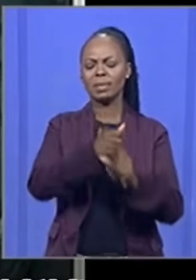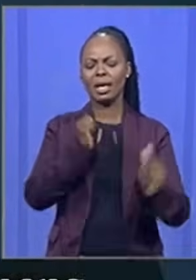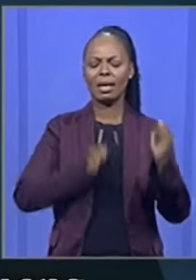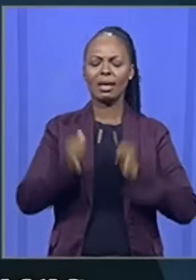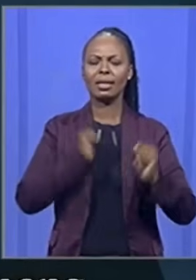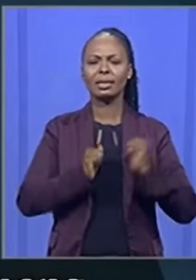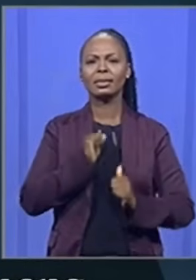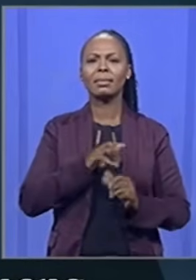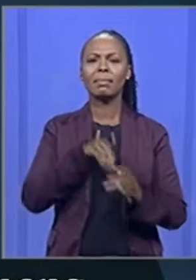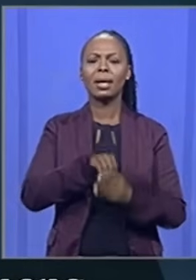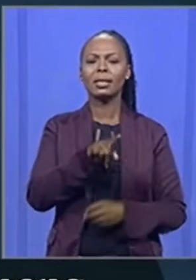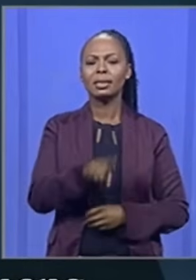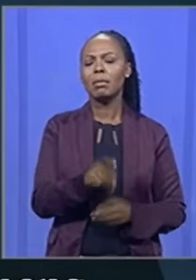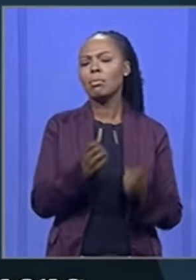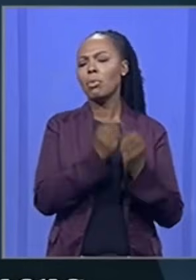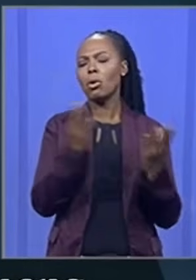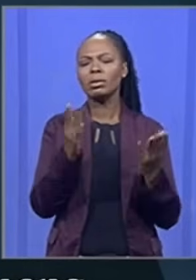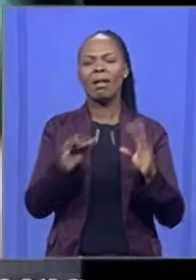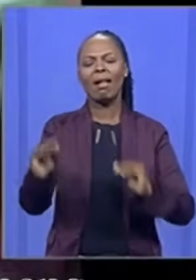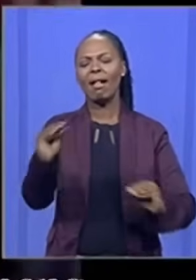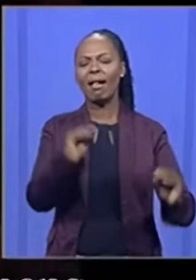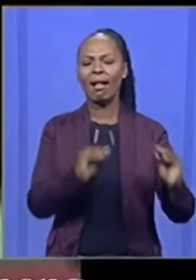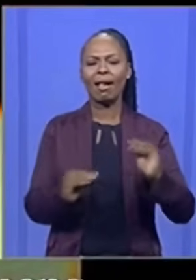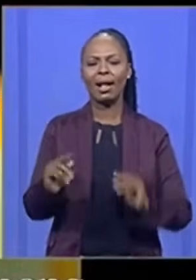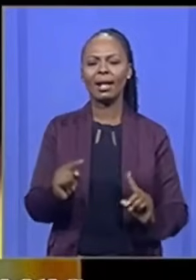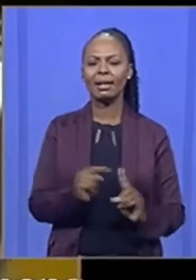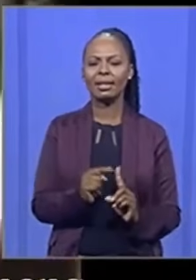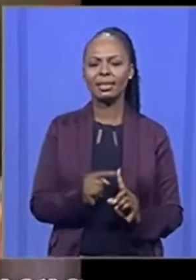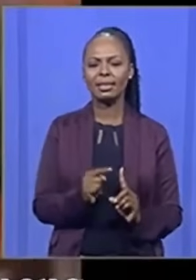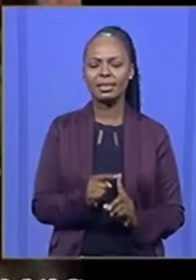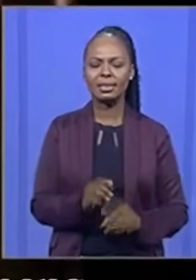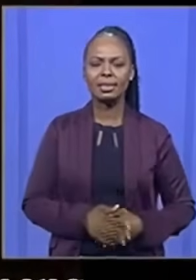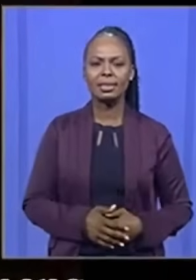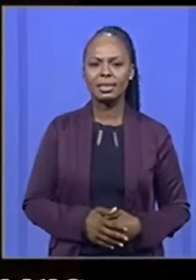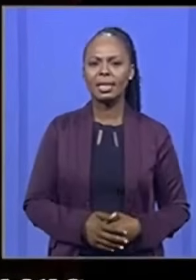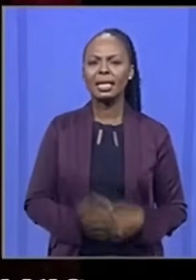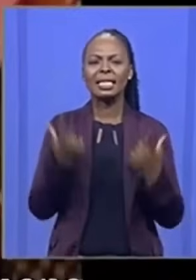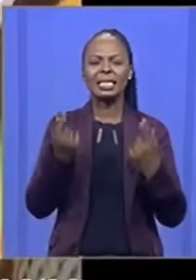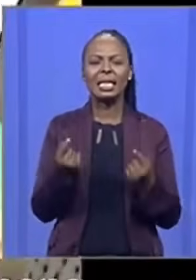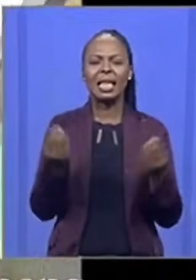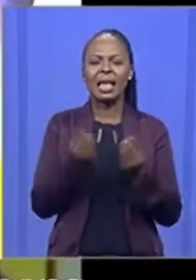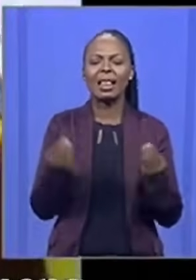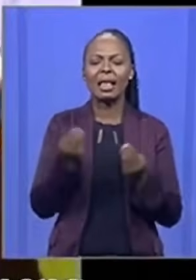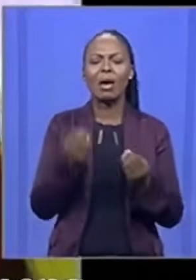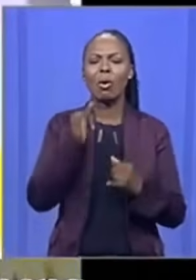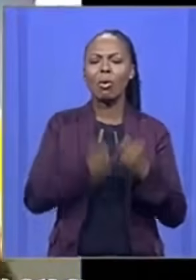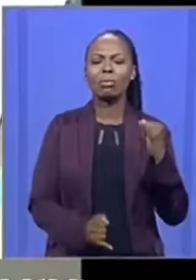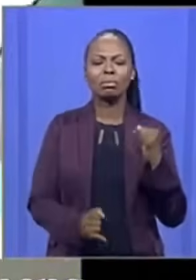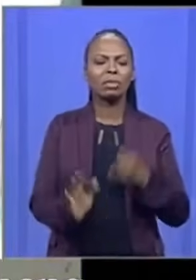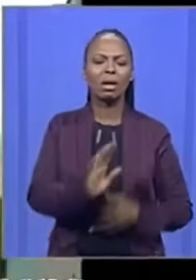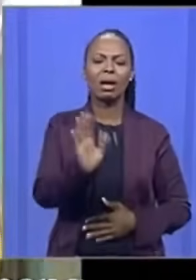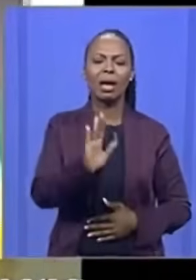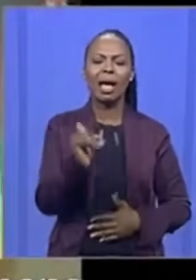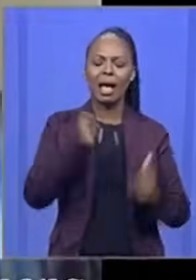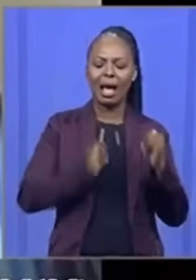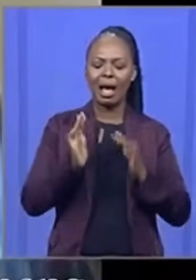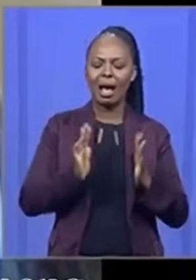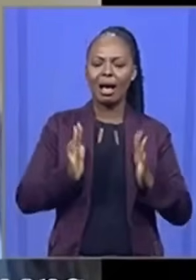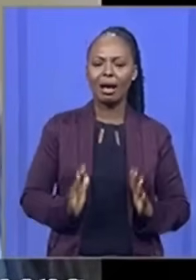ya hae e ne e sa aparelwa ke dipuo di yana ofela. Mbongeni didn't do anything wrong. He was an artist who was asked to perform or